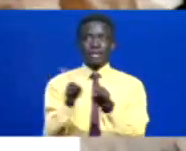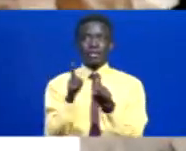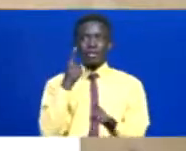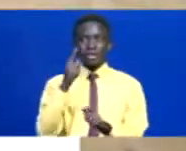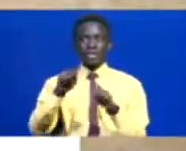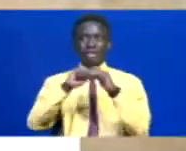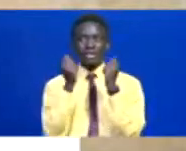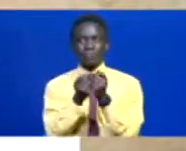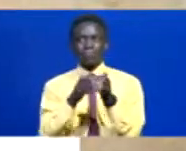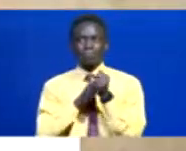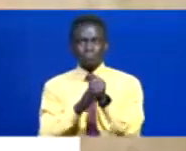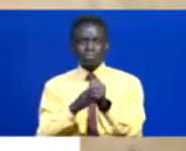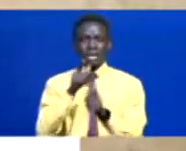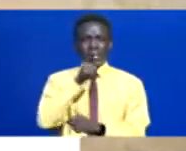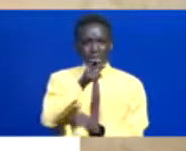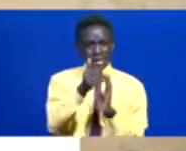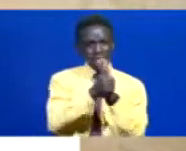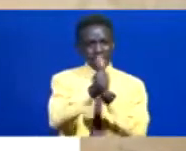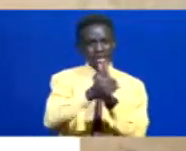skills to group members.